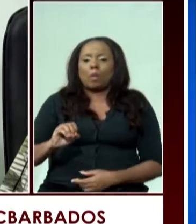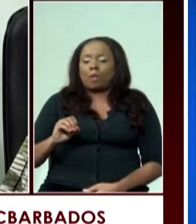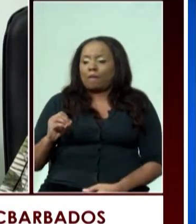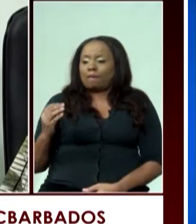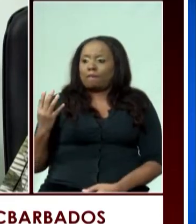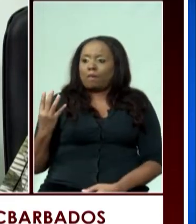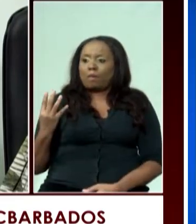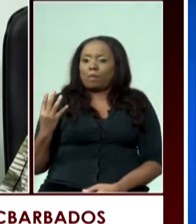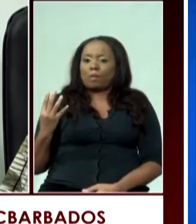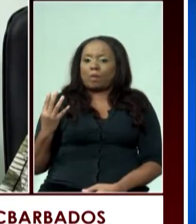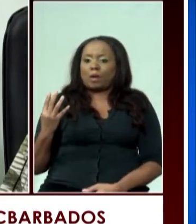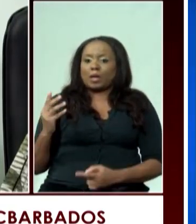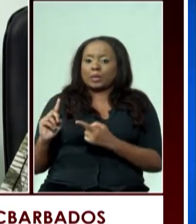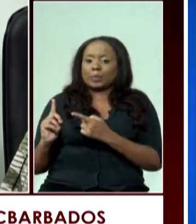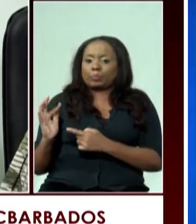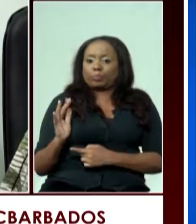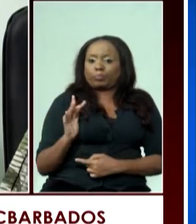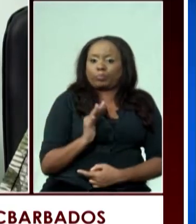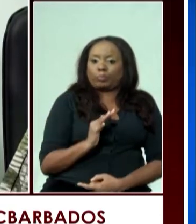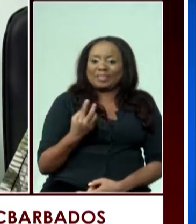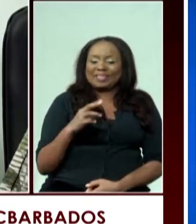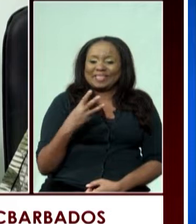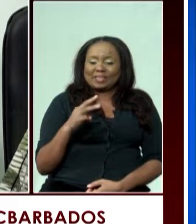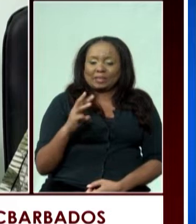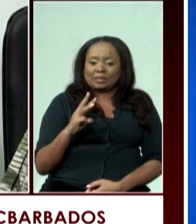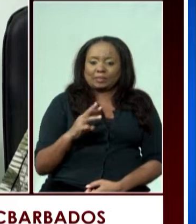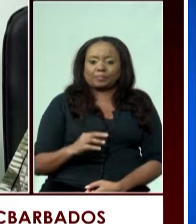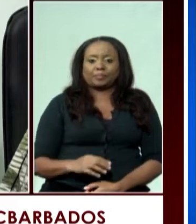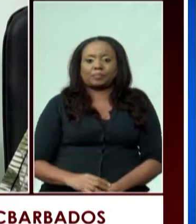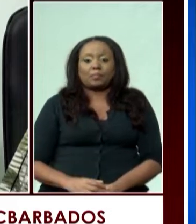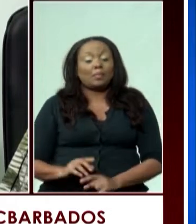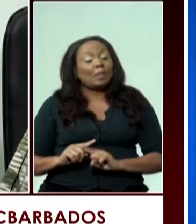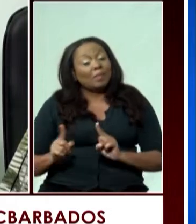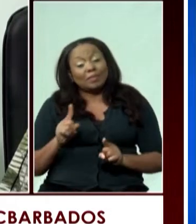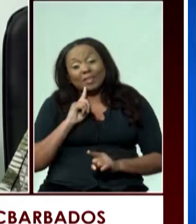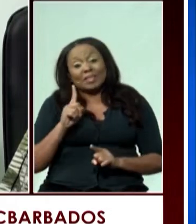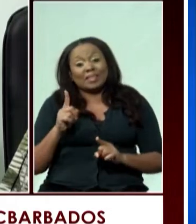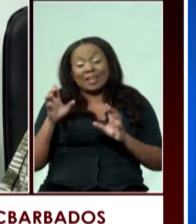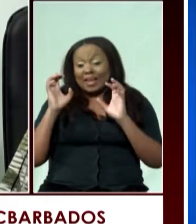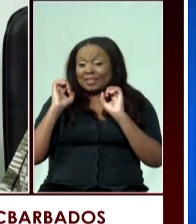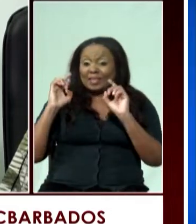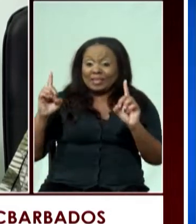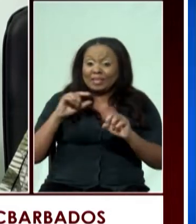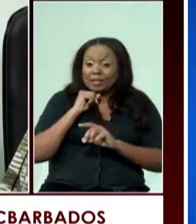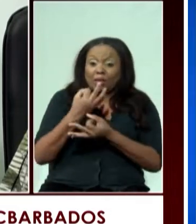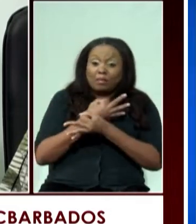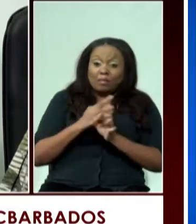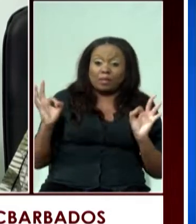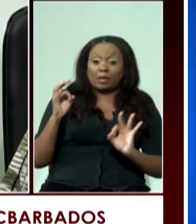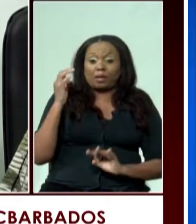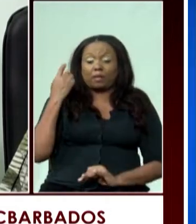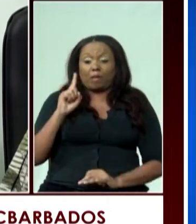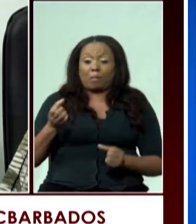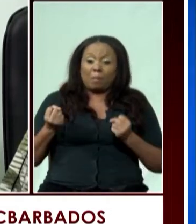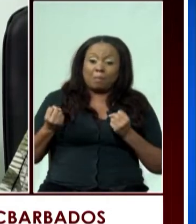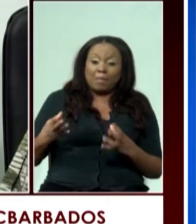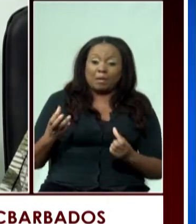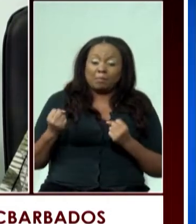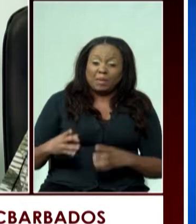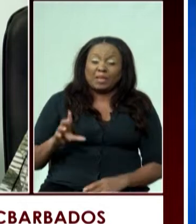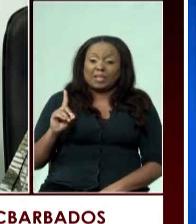that we're going to build out is going to be built out at that same location. So after we finish the digitization of our Atlantic slave records, we will use